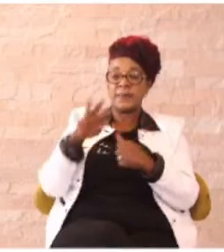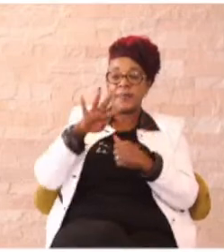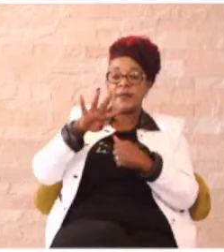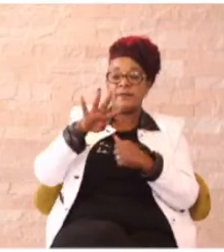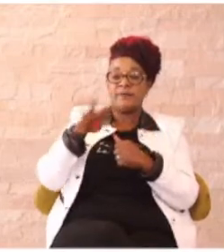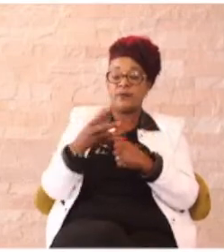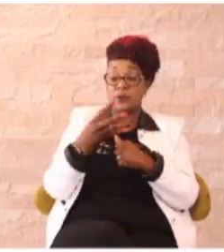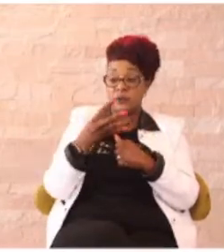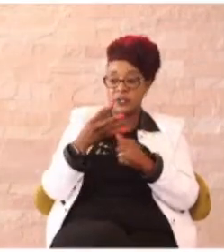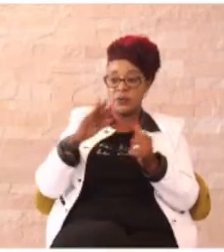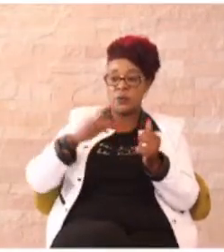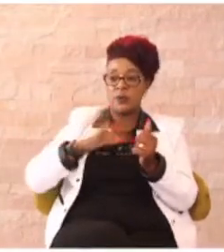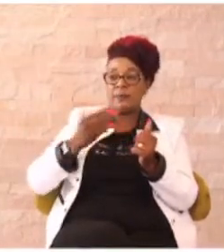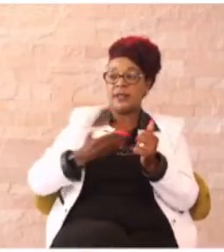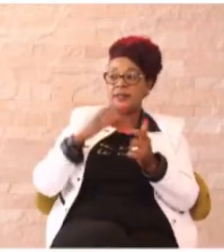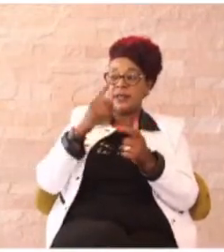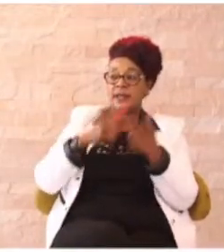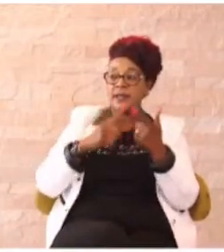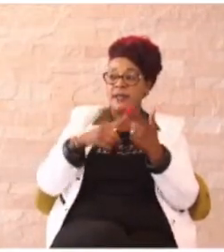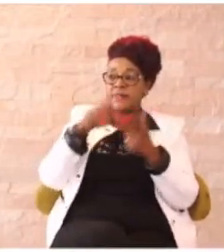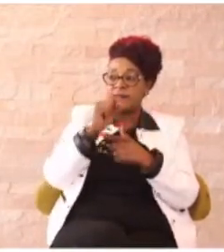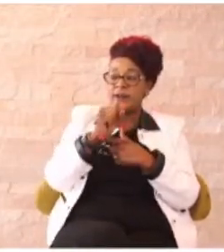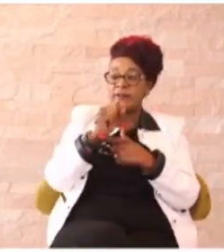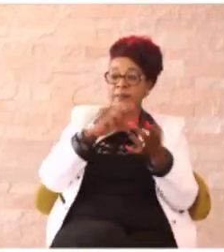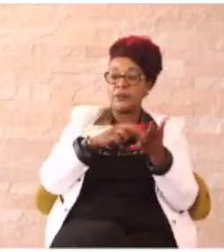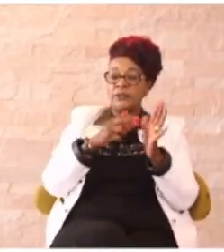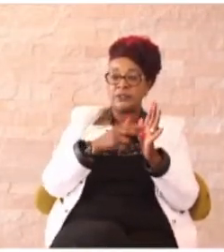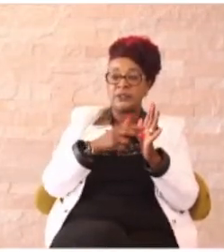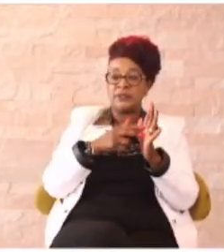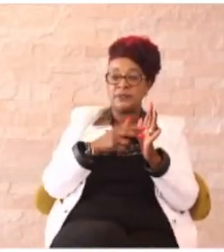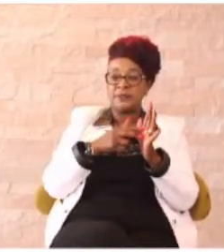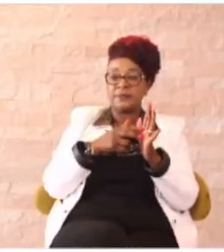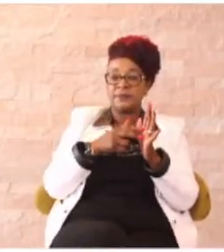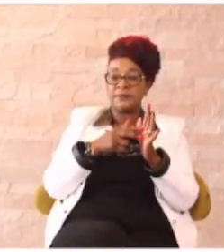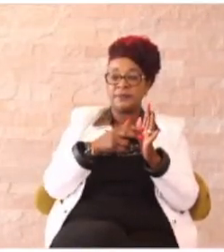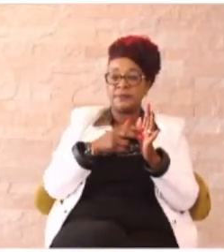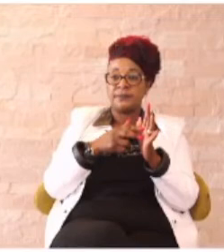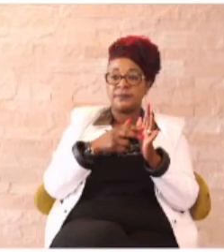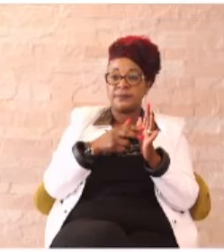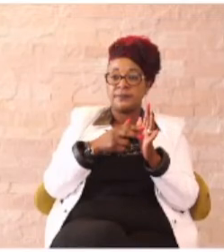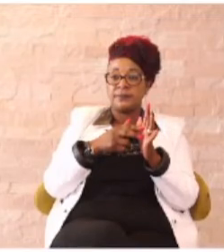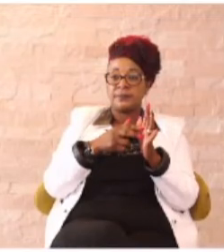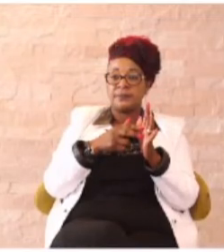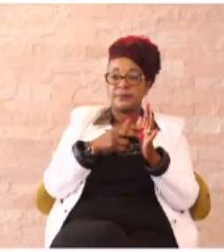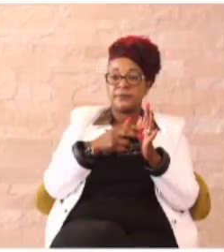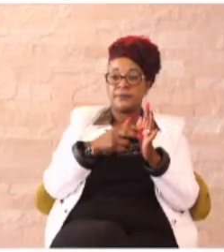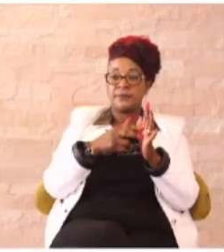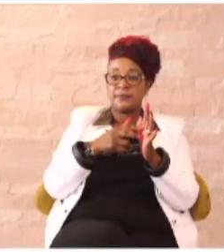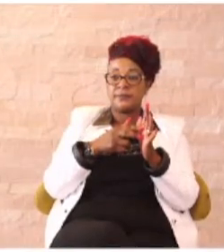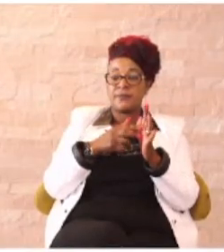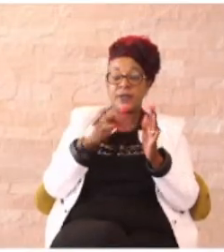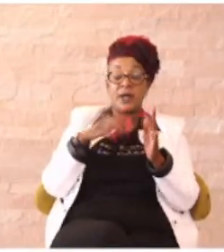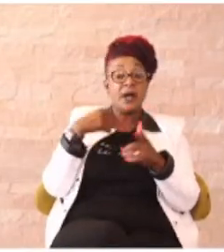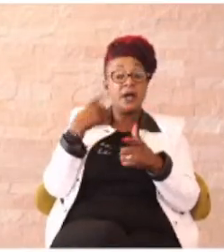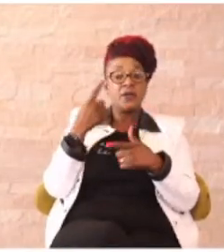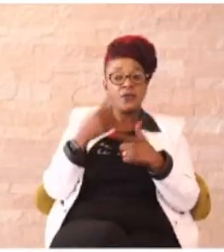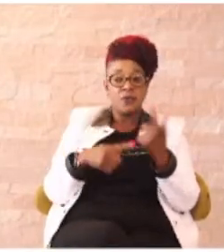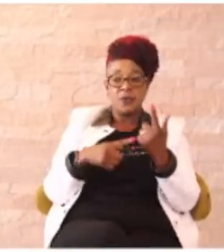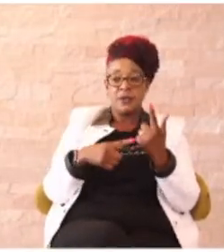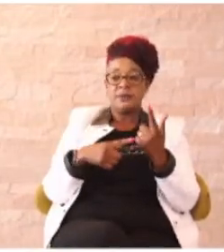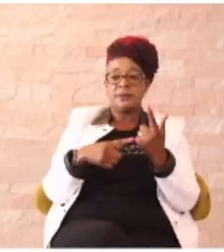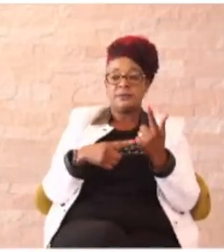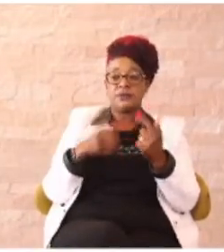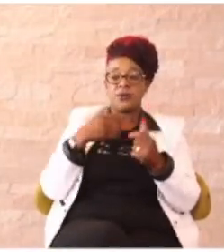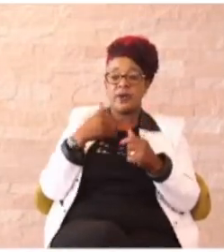women in the 5 years project, in the project life, and annually it's